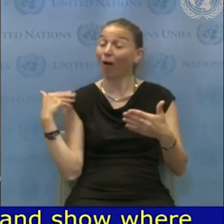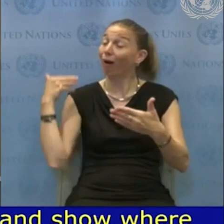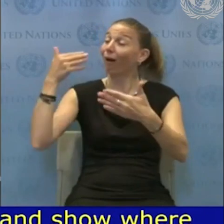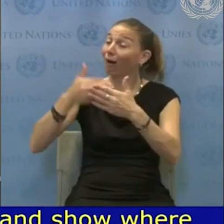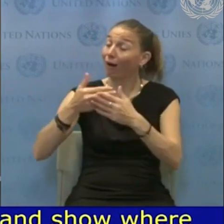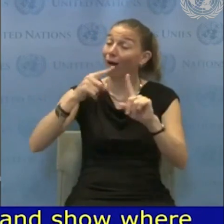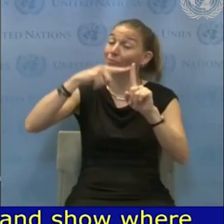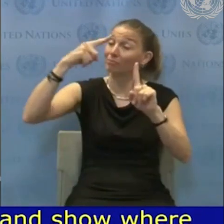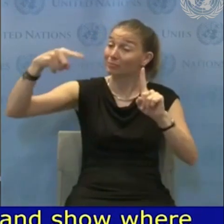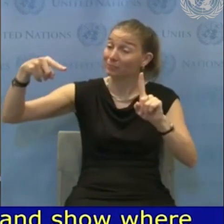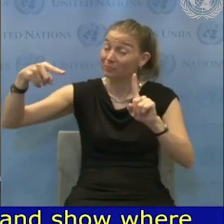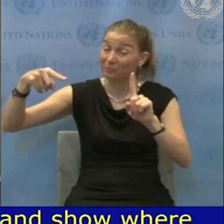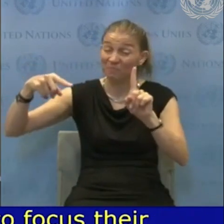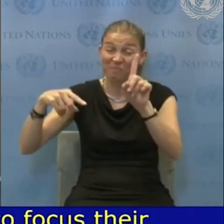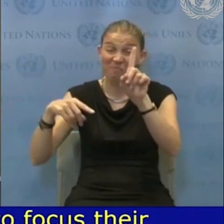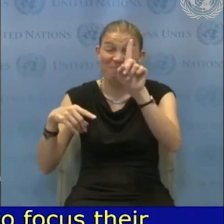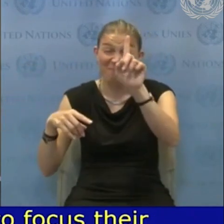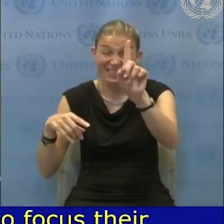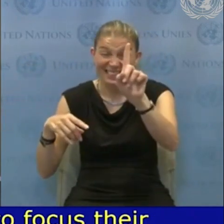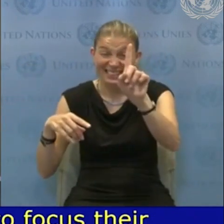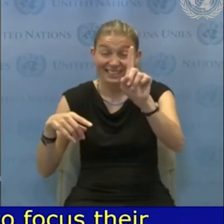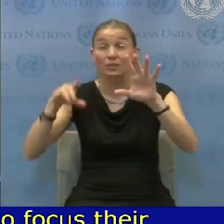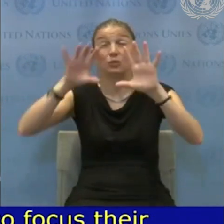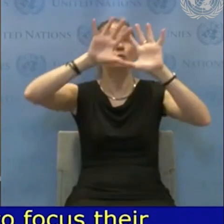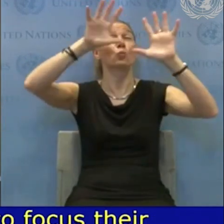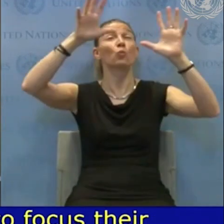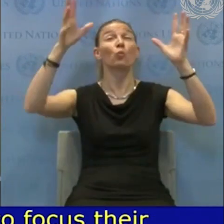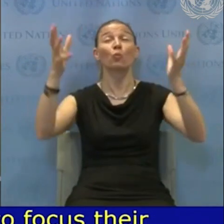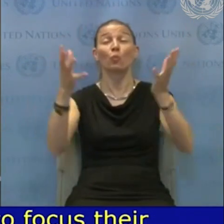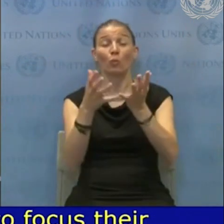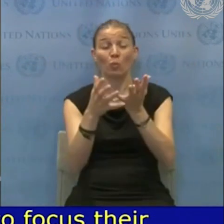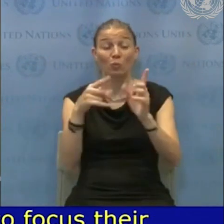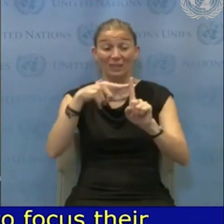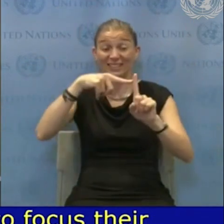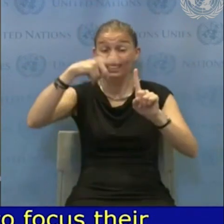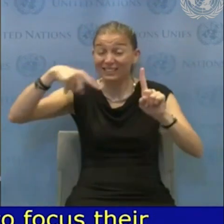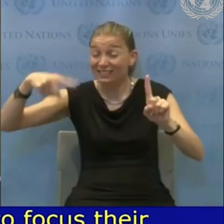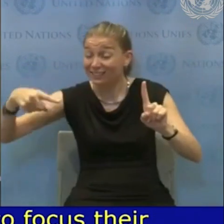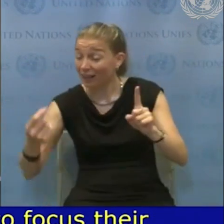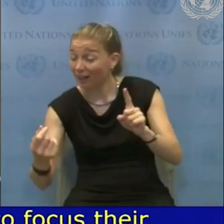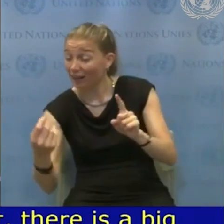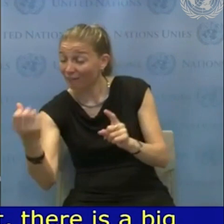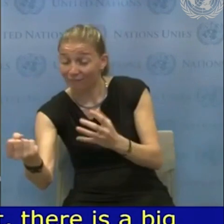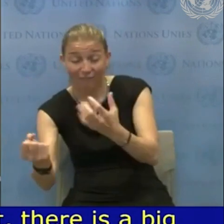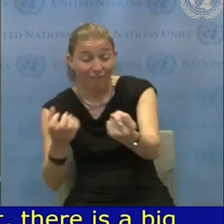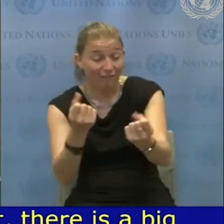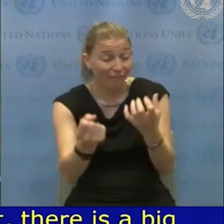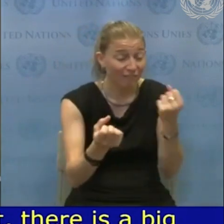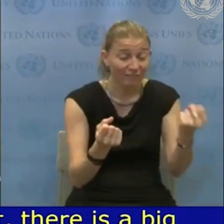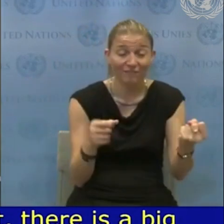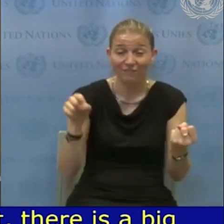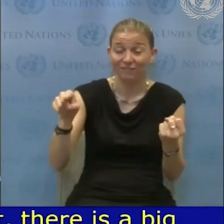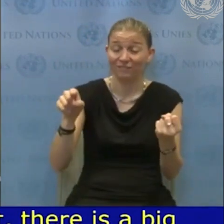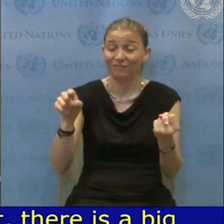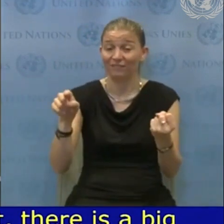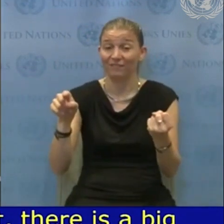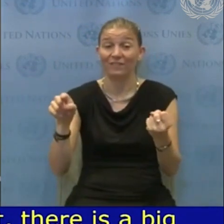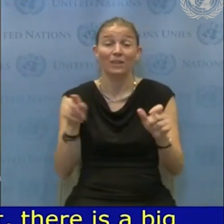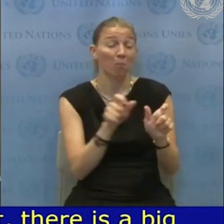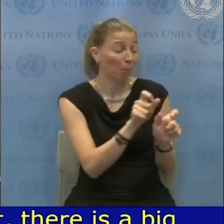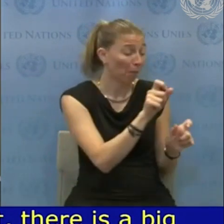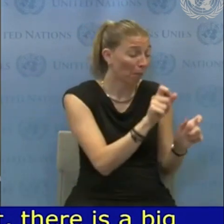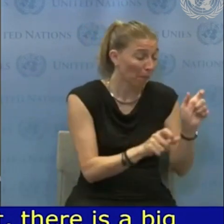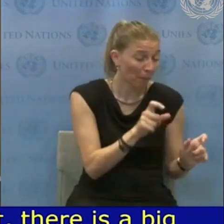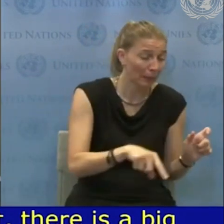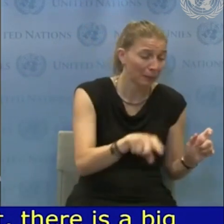data, because those who most need this light, who most need the attention of the world focused on them and